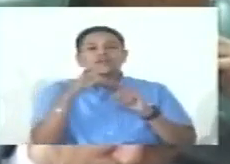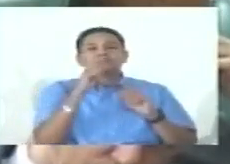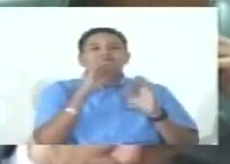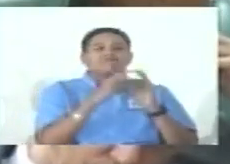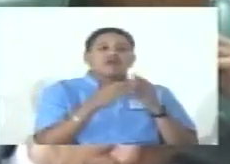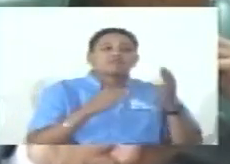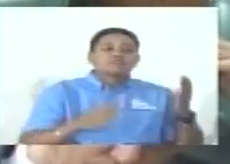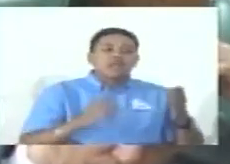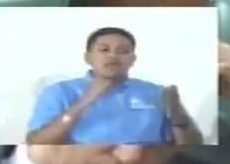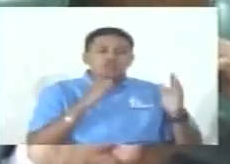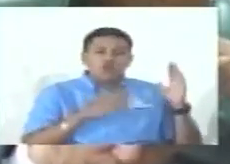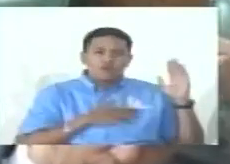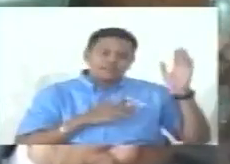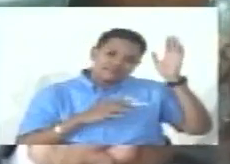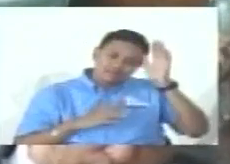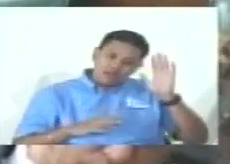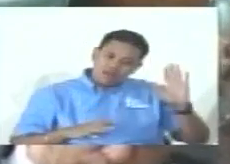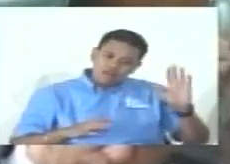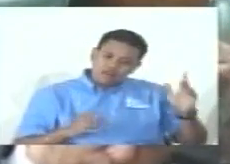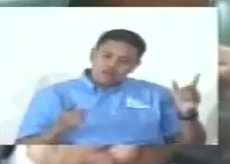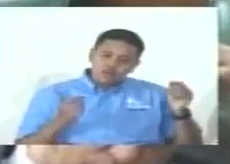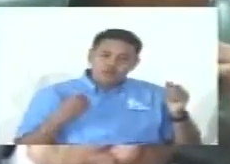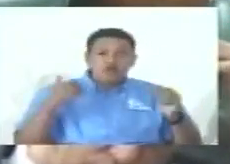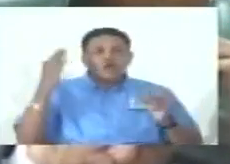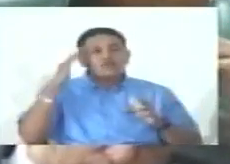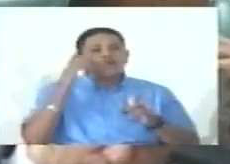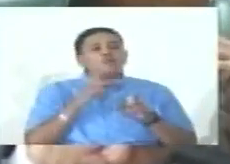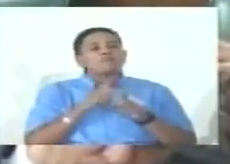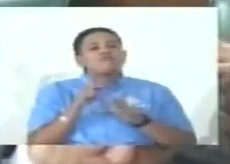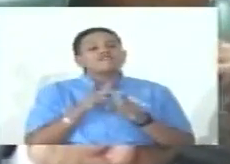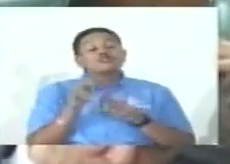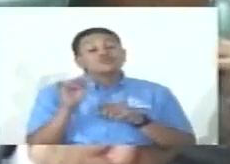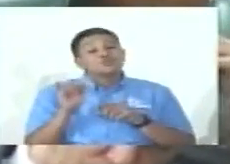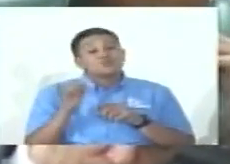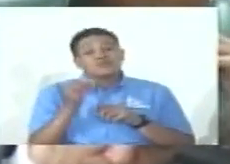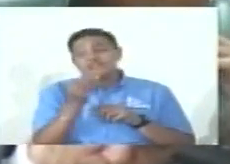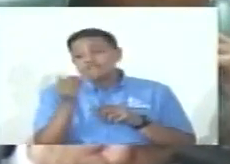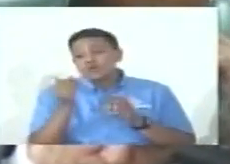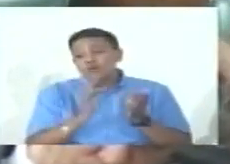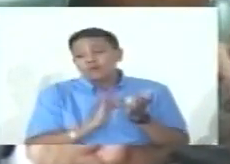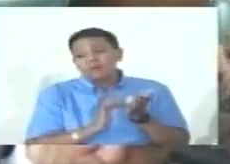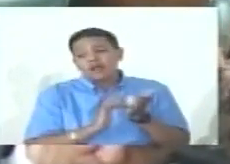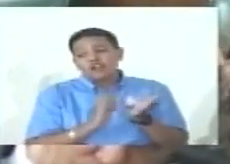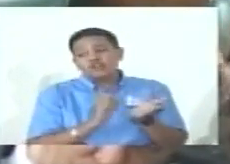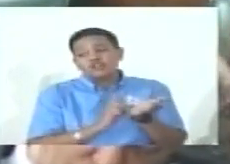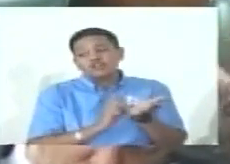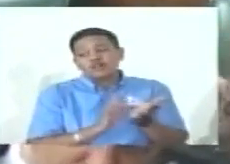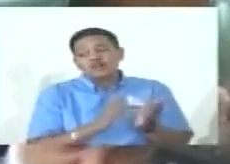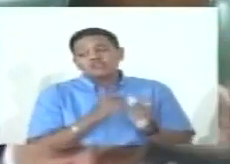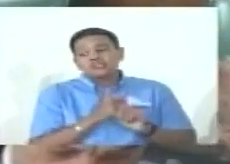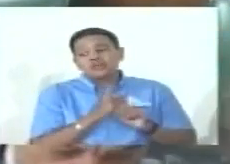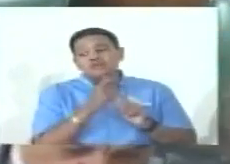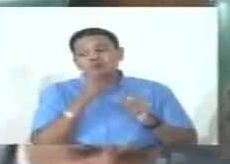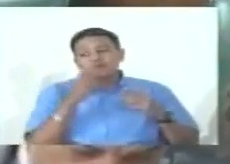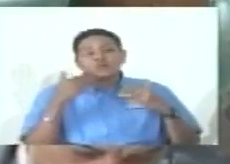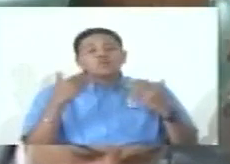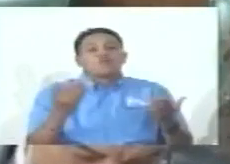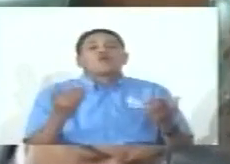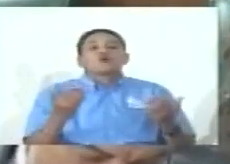professionally. There are very few medical doctors who go on to